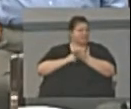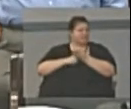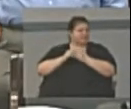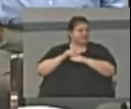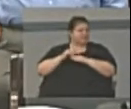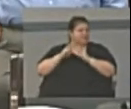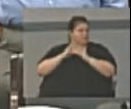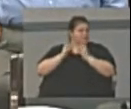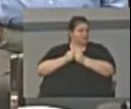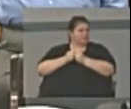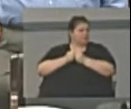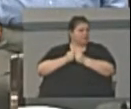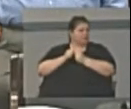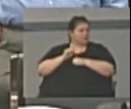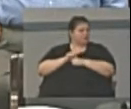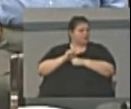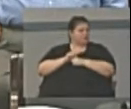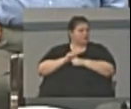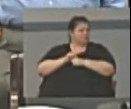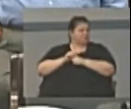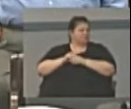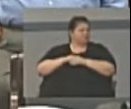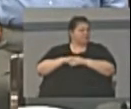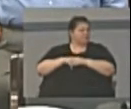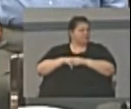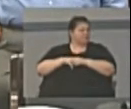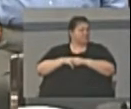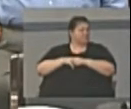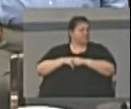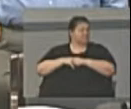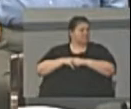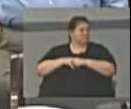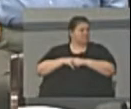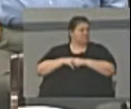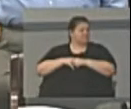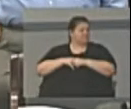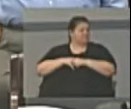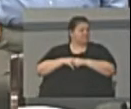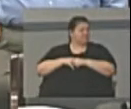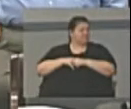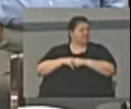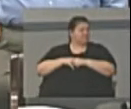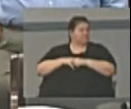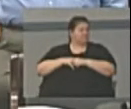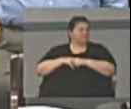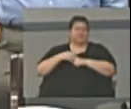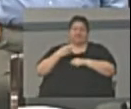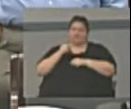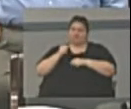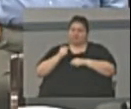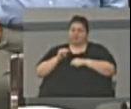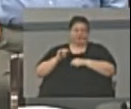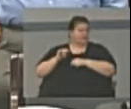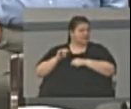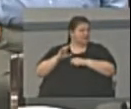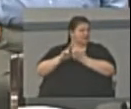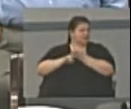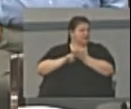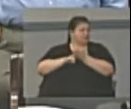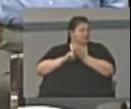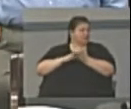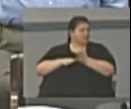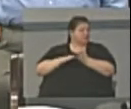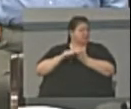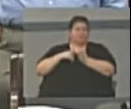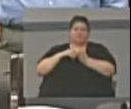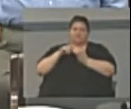sure. The one that was discussed at the work session was January 9th, listing HTI contractors as the